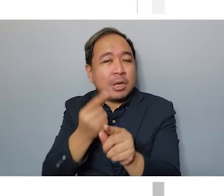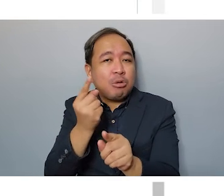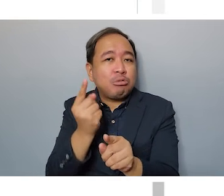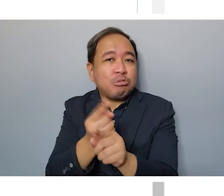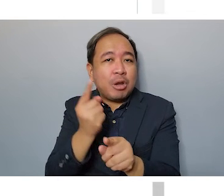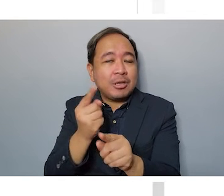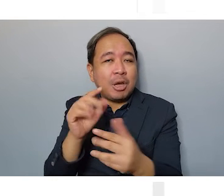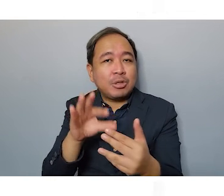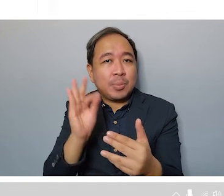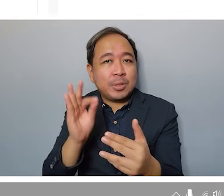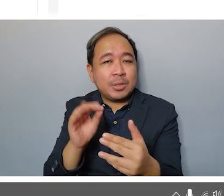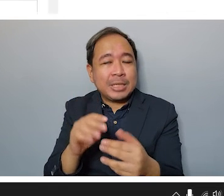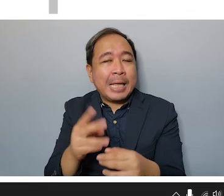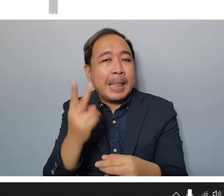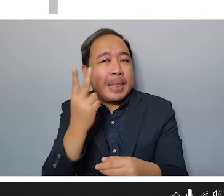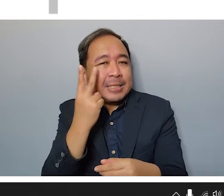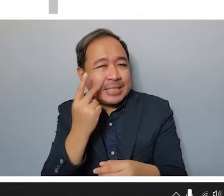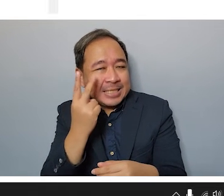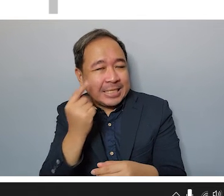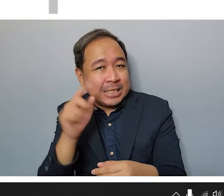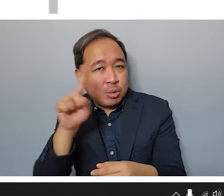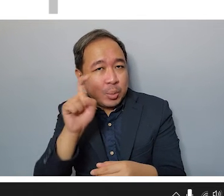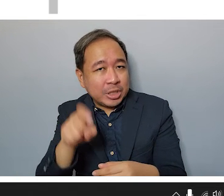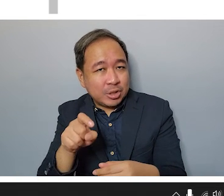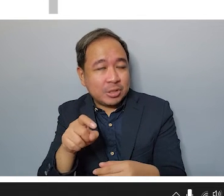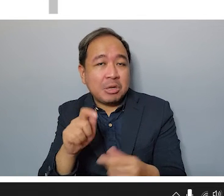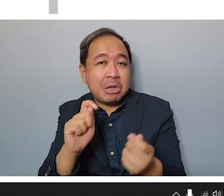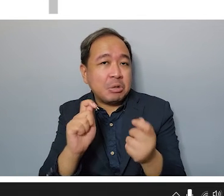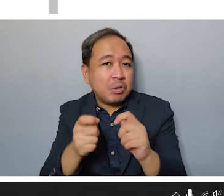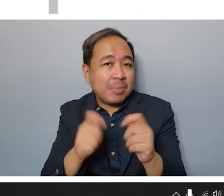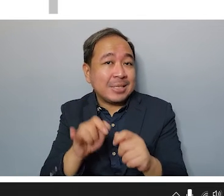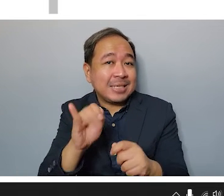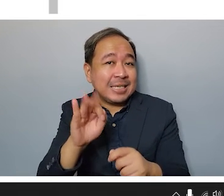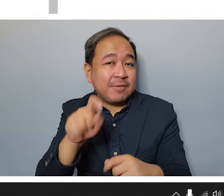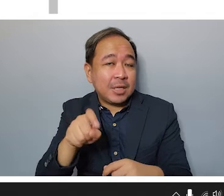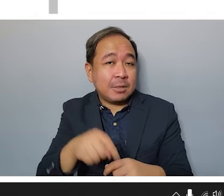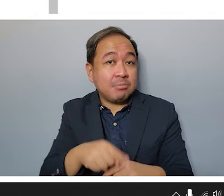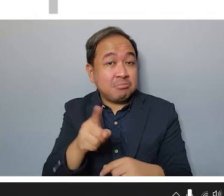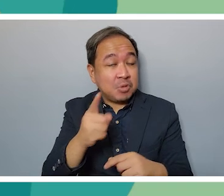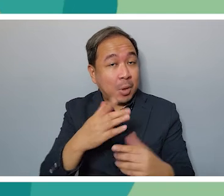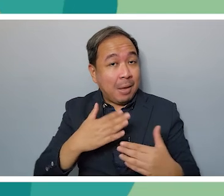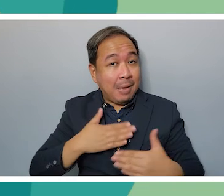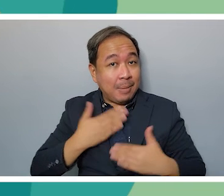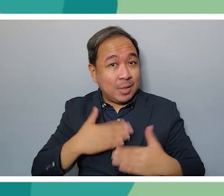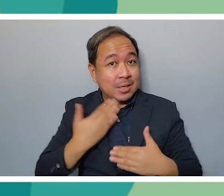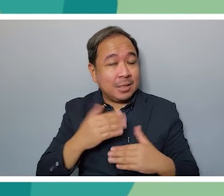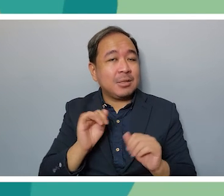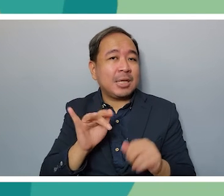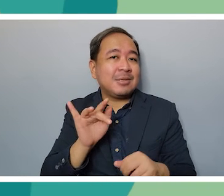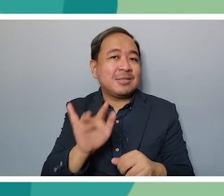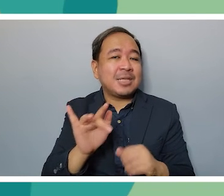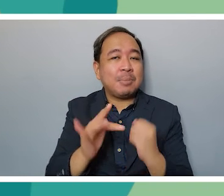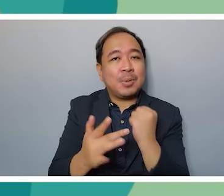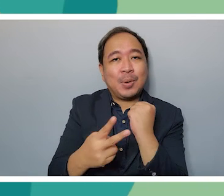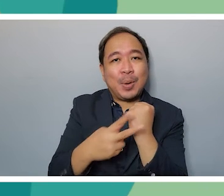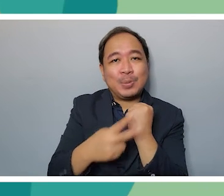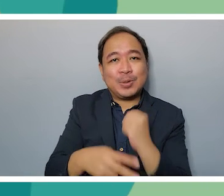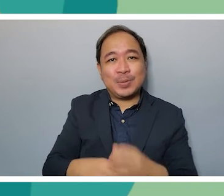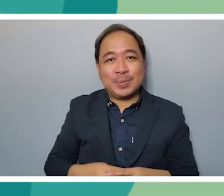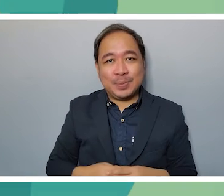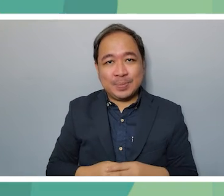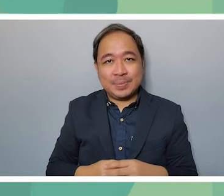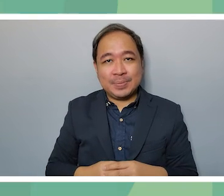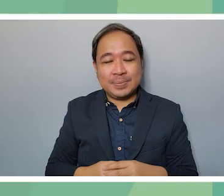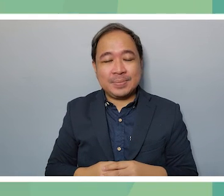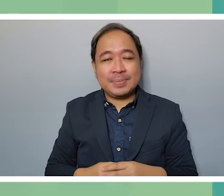correct choice. Click Preview to view your question and revise as needed. When you're happy, click your desired save